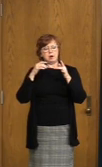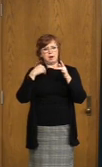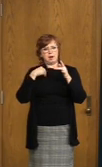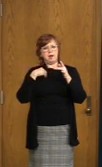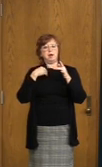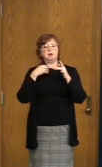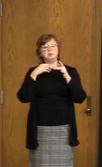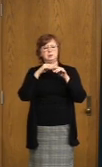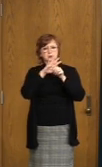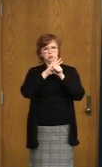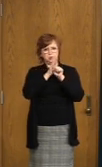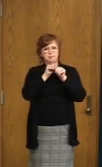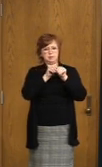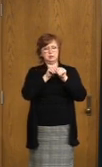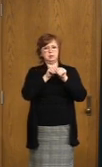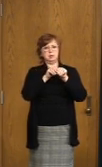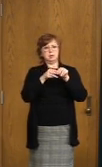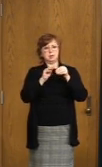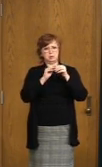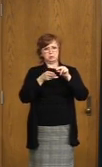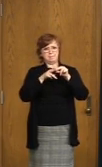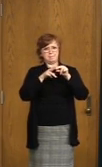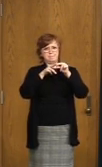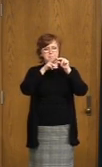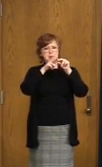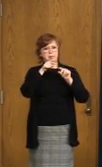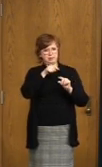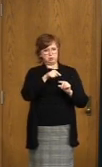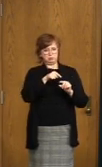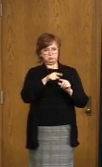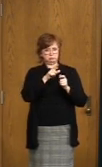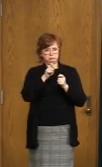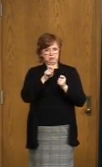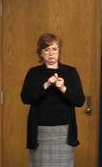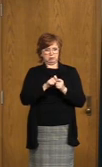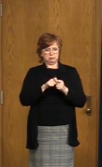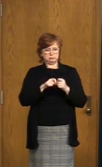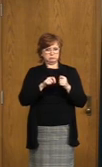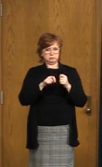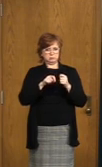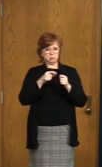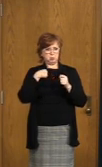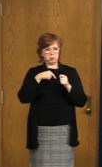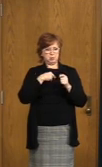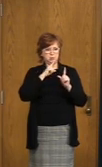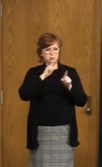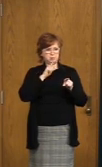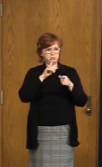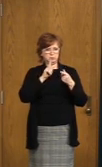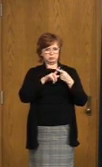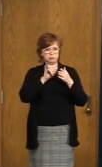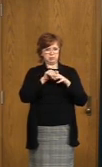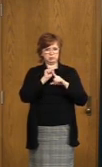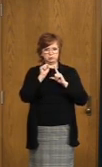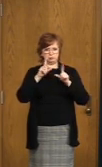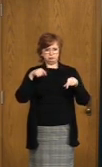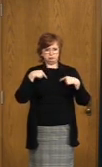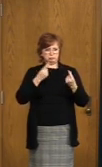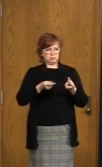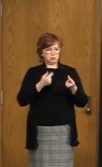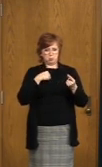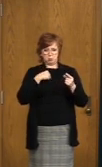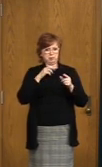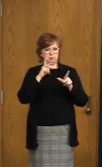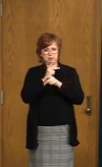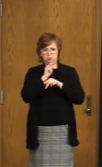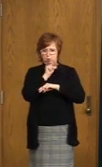positivity at that level within a facility. I don't have anything to add other than what we've been reporting daily, and we continue to monitor the